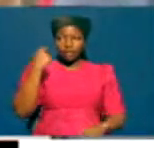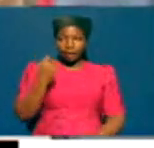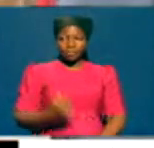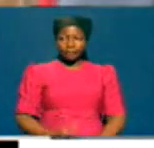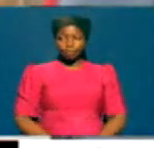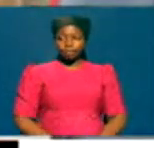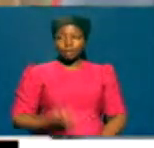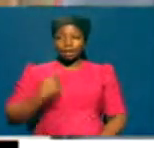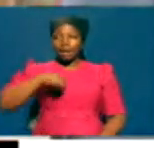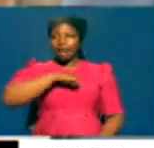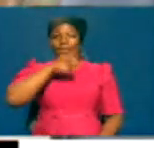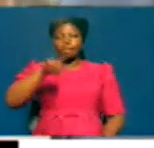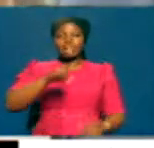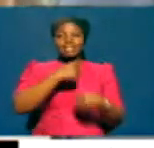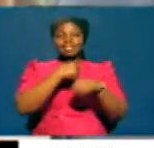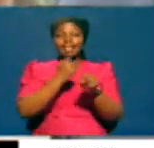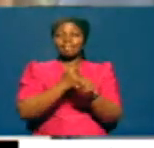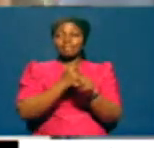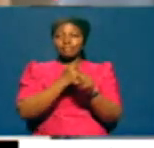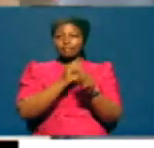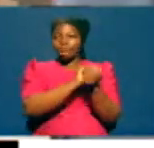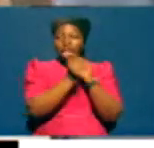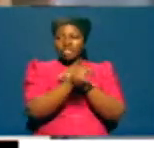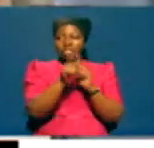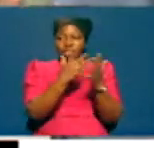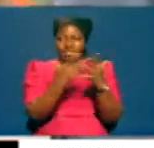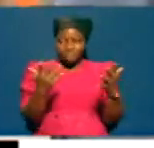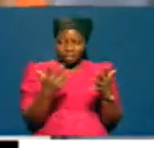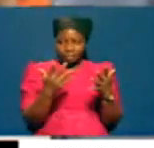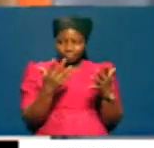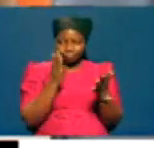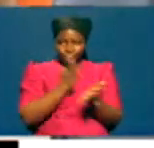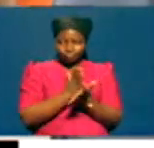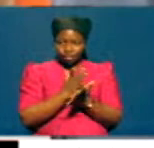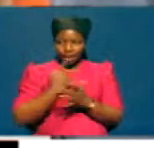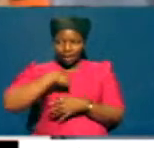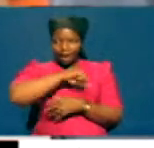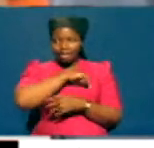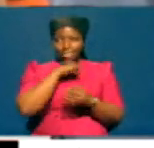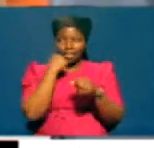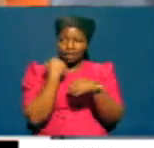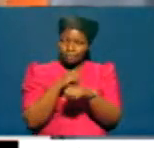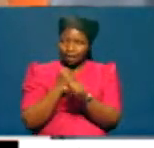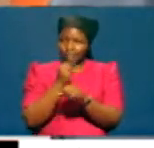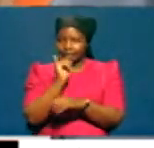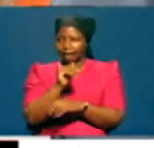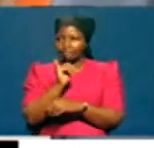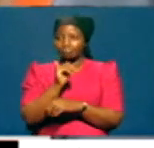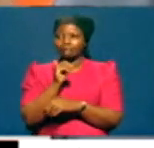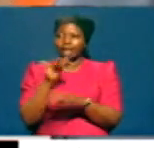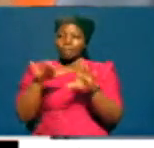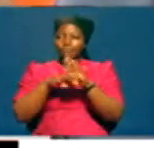must change this game, Sindio. We are going to increase that membership in the shortest time you can believe.